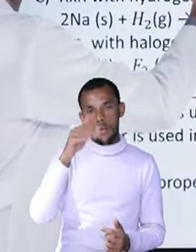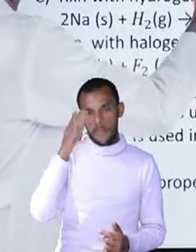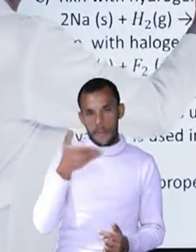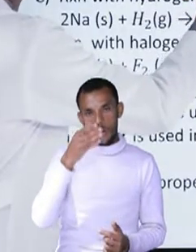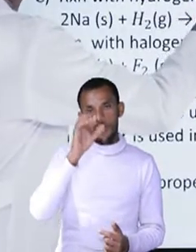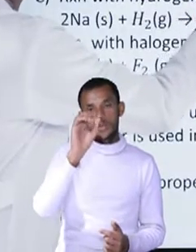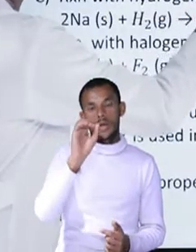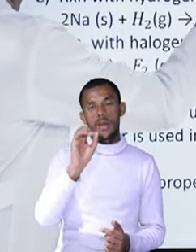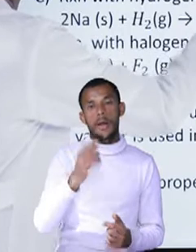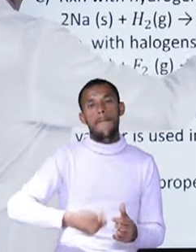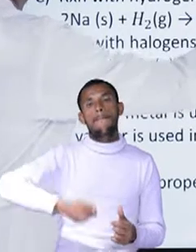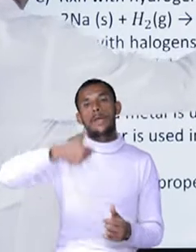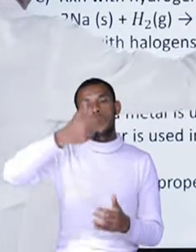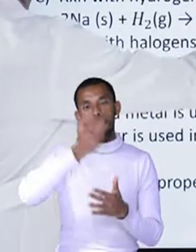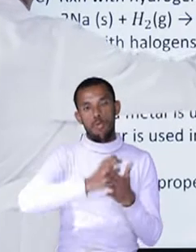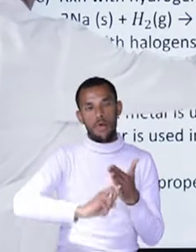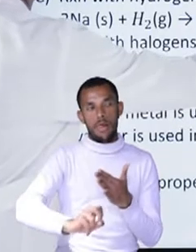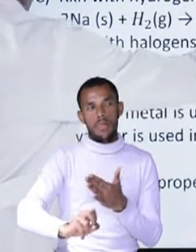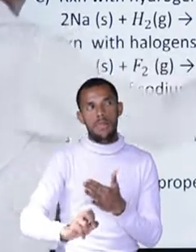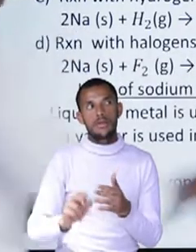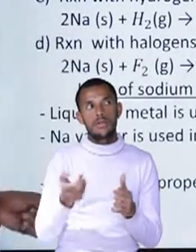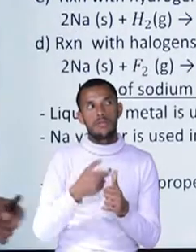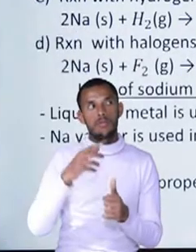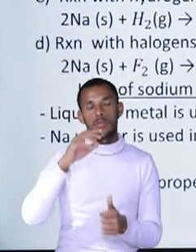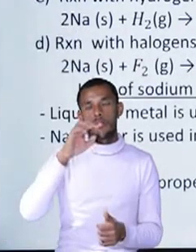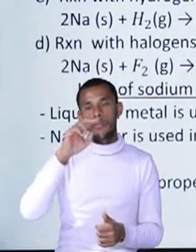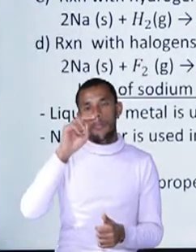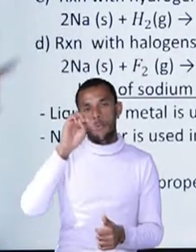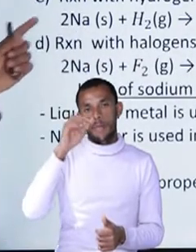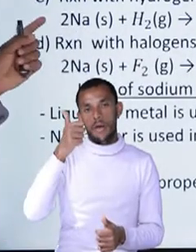is major product. This one is a major product. This one is a minor product.